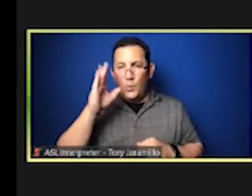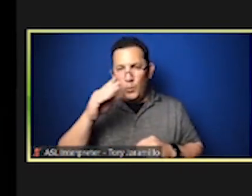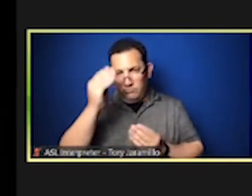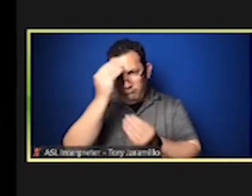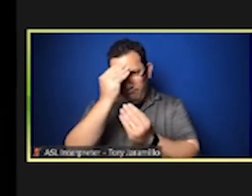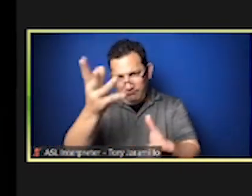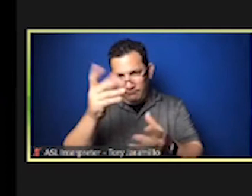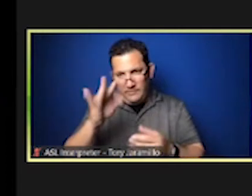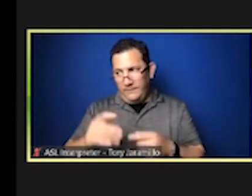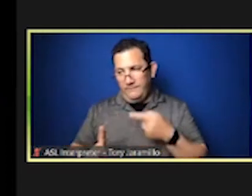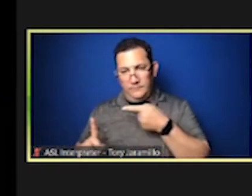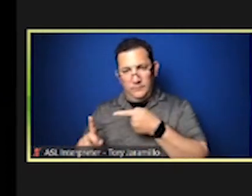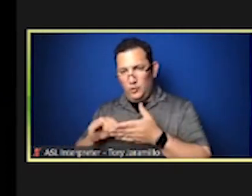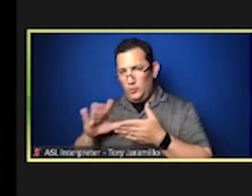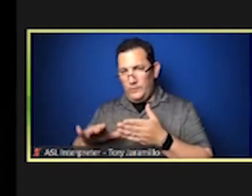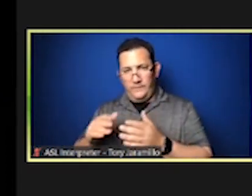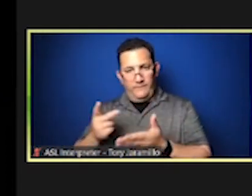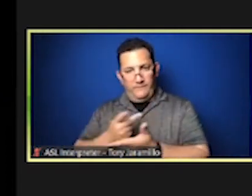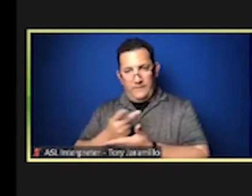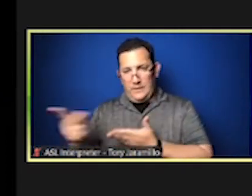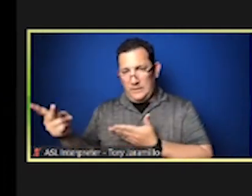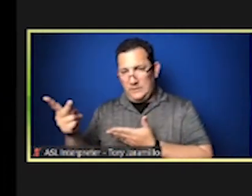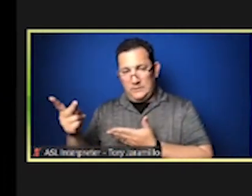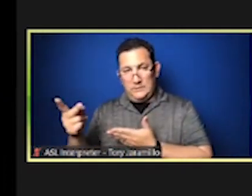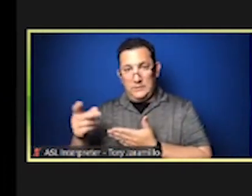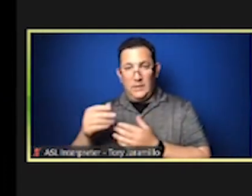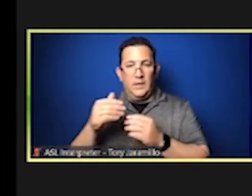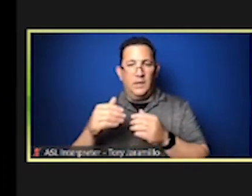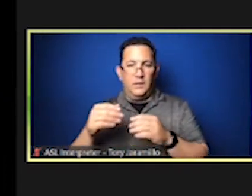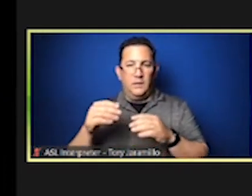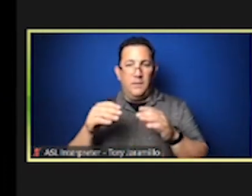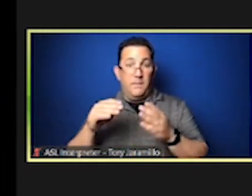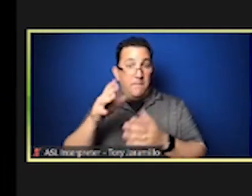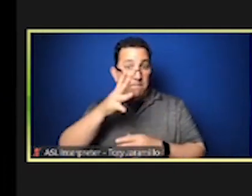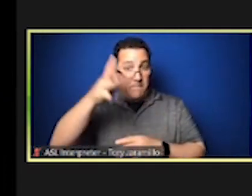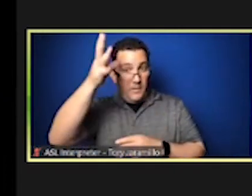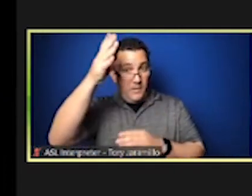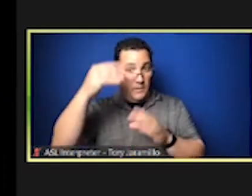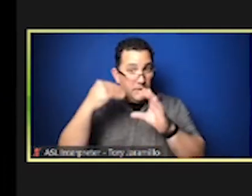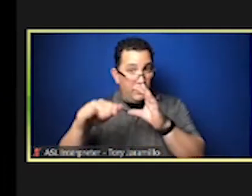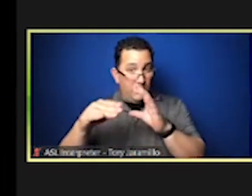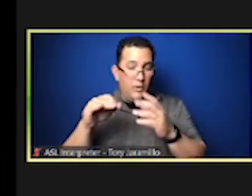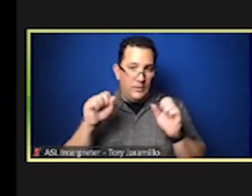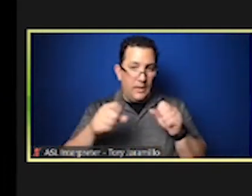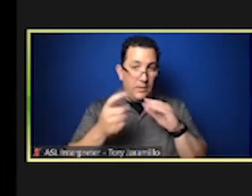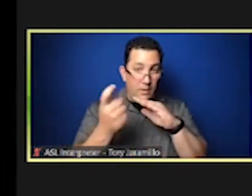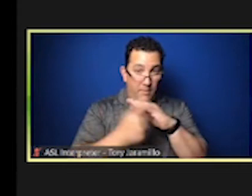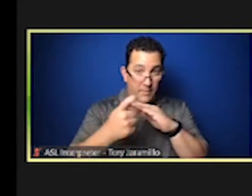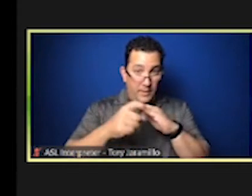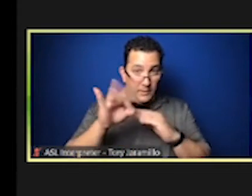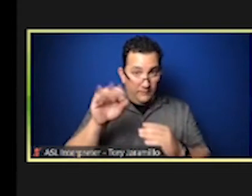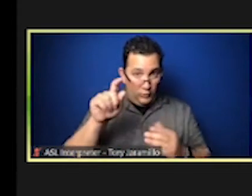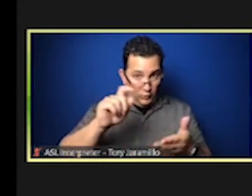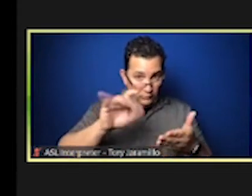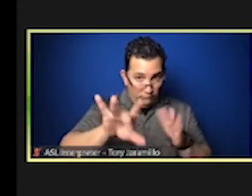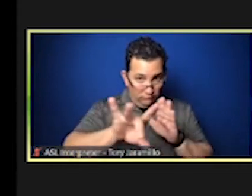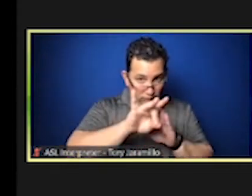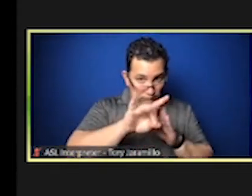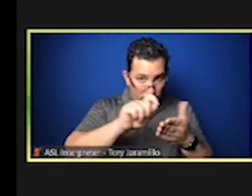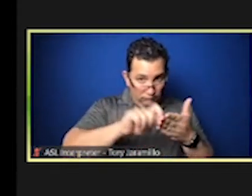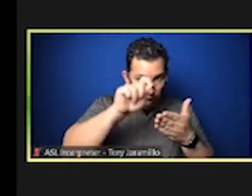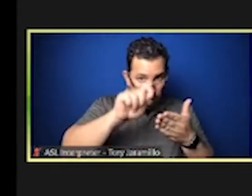with a parent automatic email, if that's activated, or other type of communication. Every